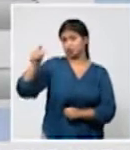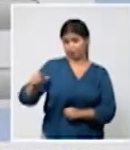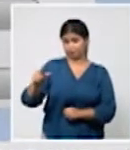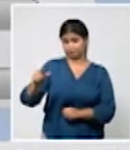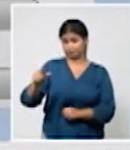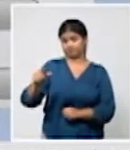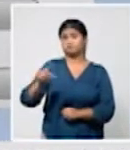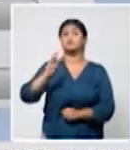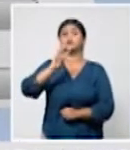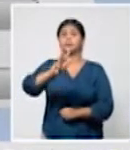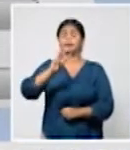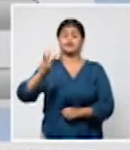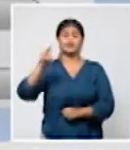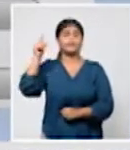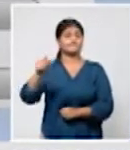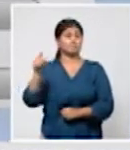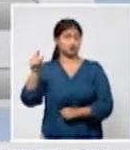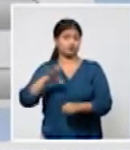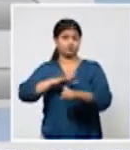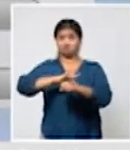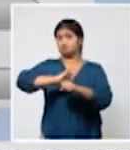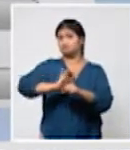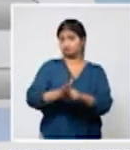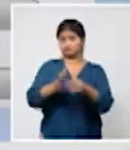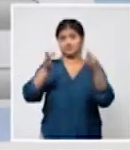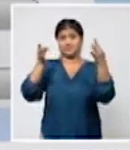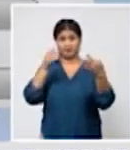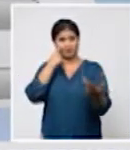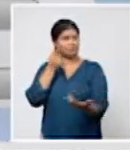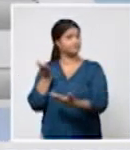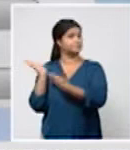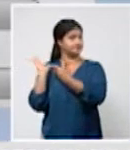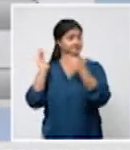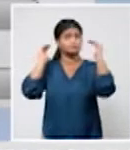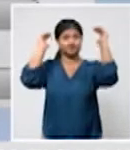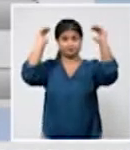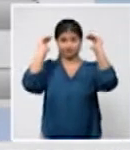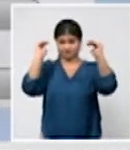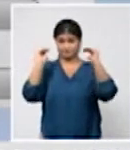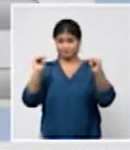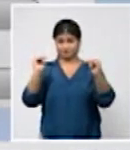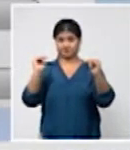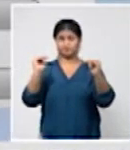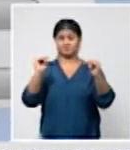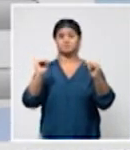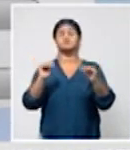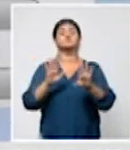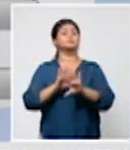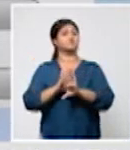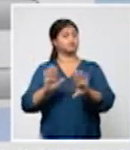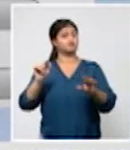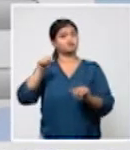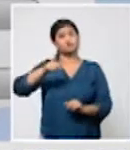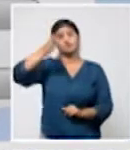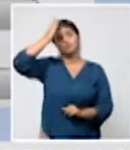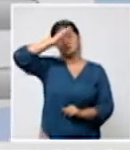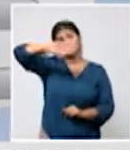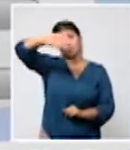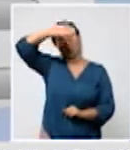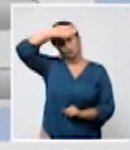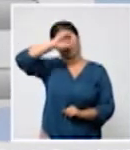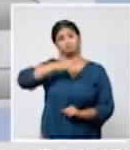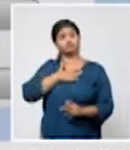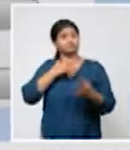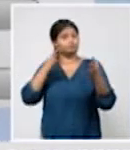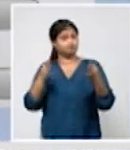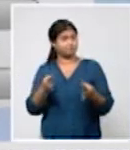for SARS-CoV-2 and COVID-19. This brings the total number of samples processed in the entire